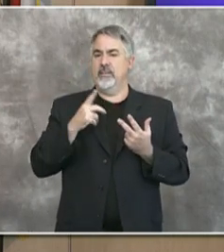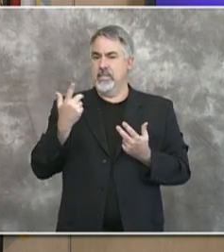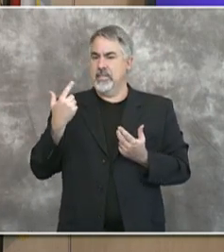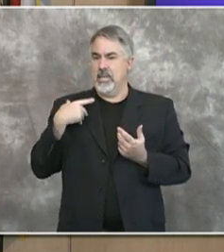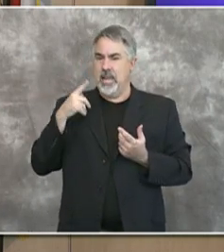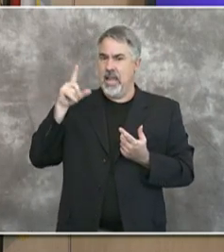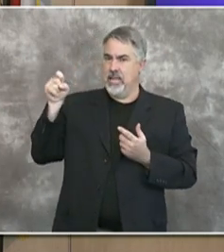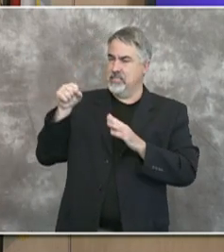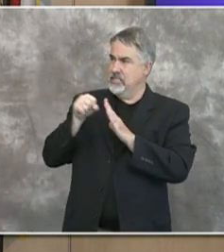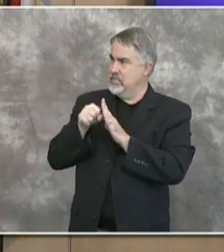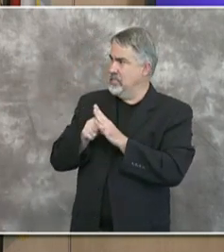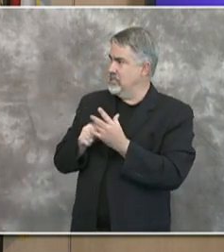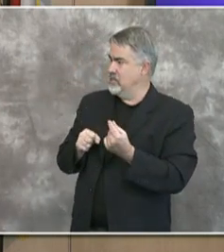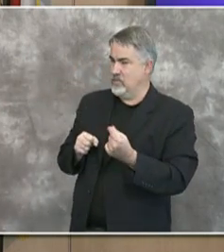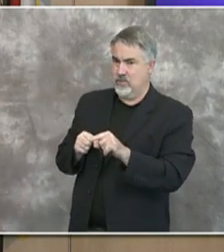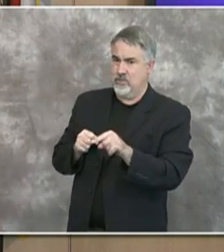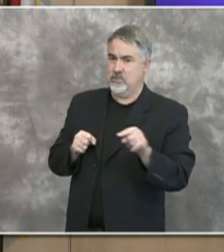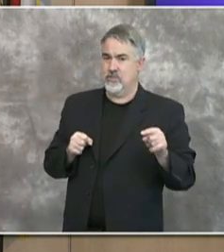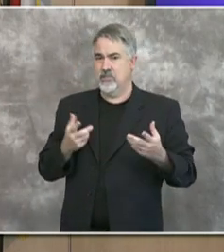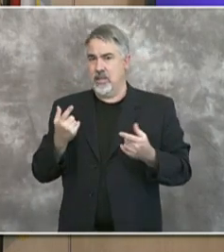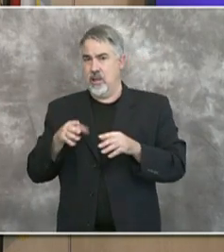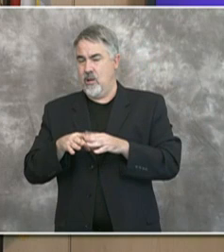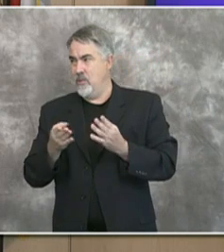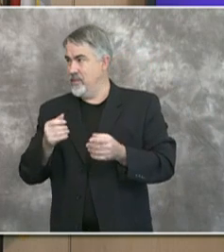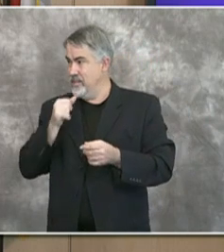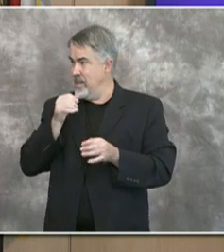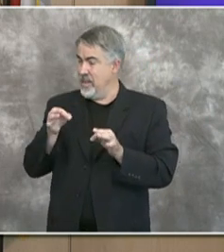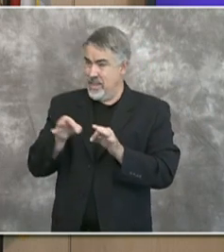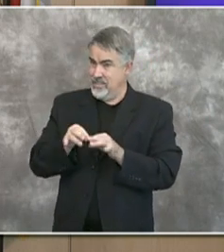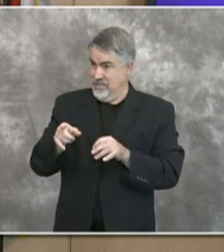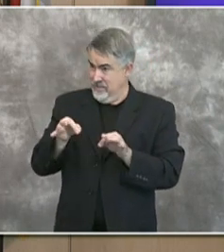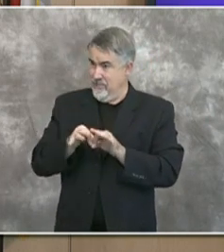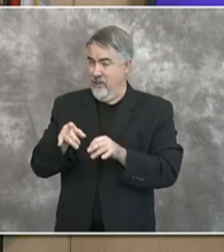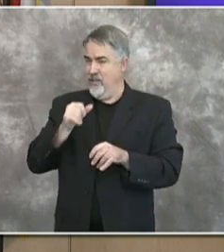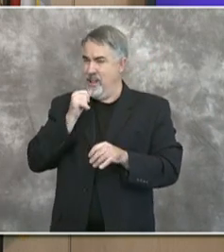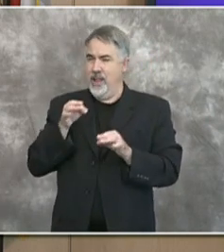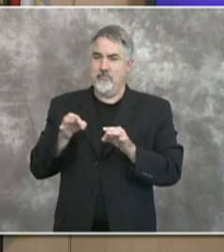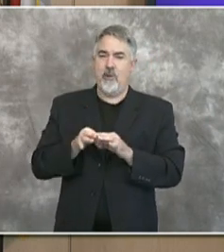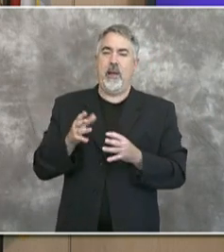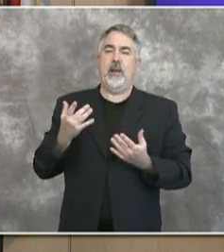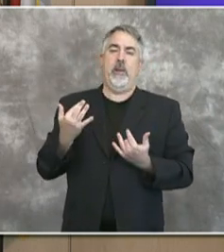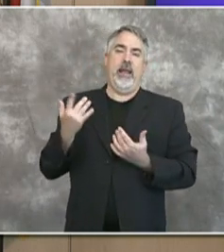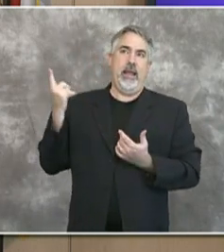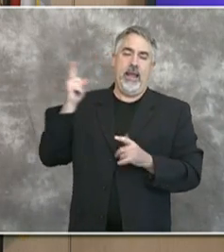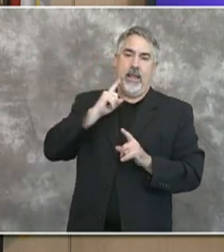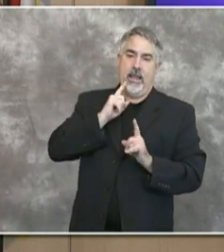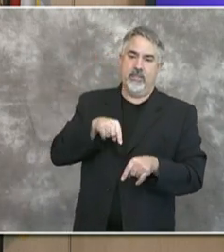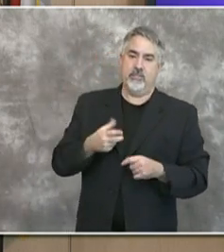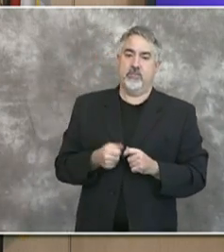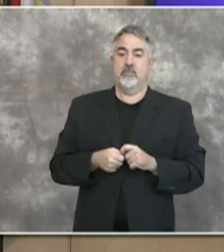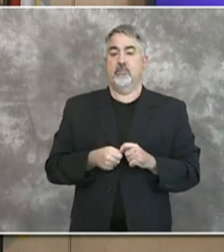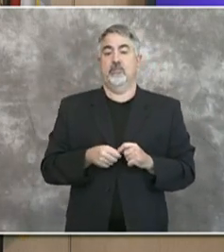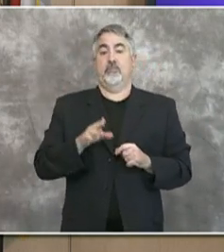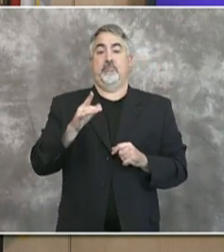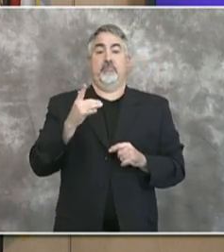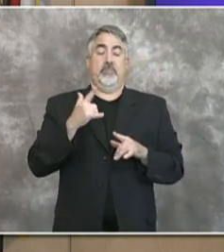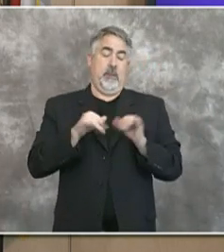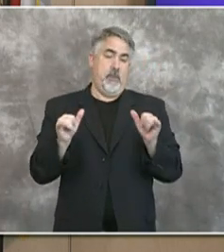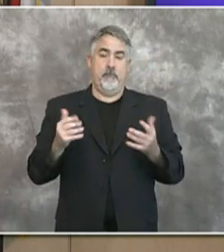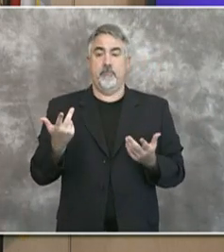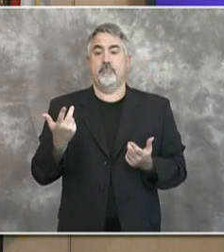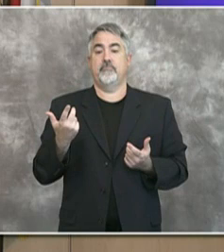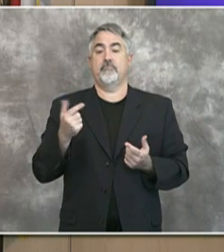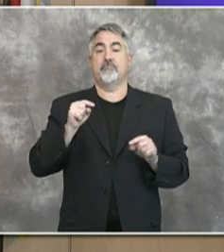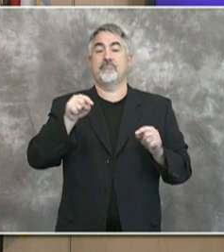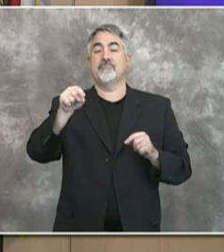qualifies as essential and non-essential, and we are rating in response. But we are simultaneously asking outdoor recreational entities to complete